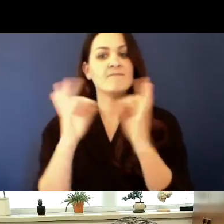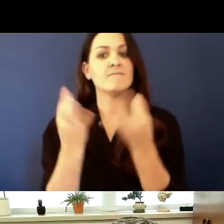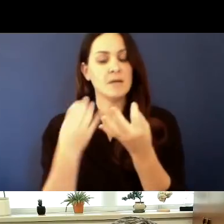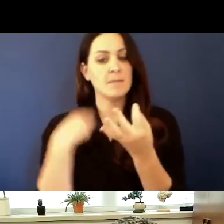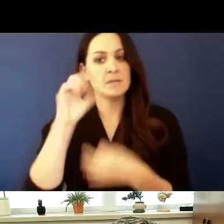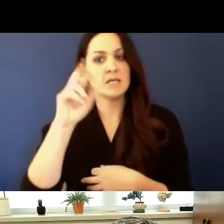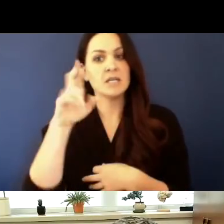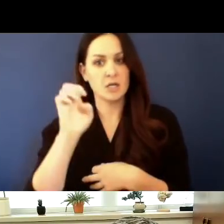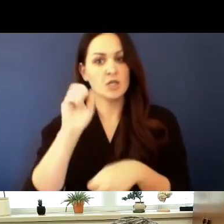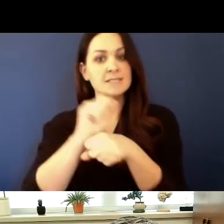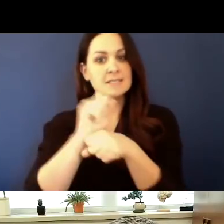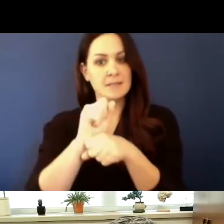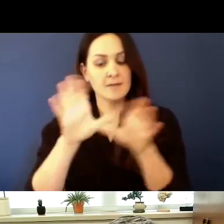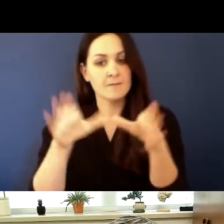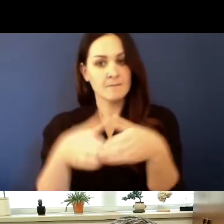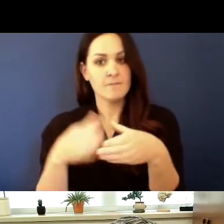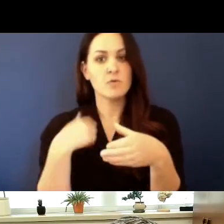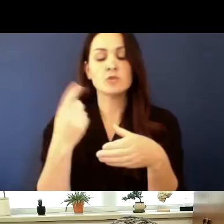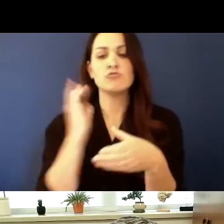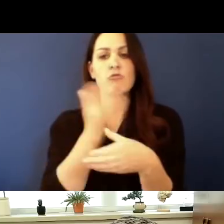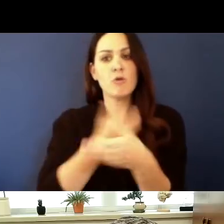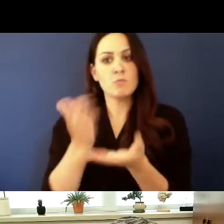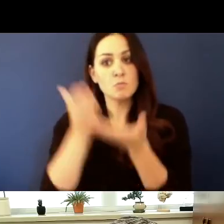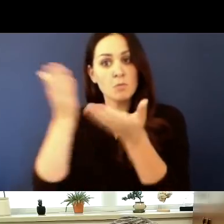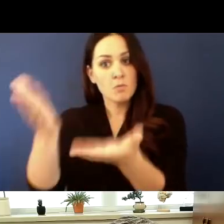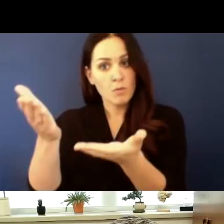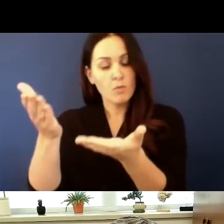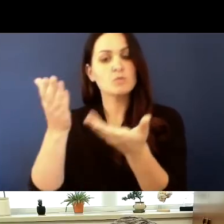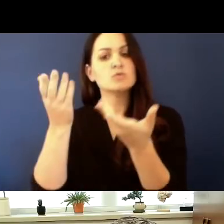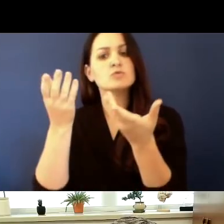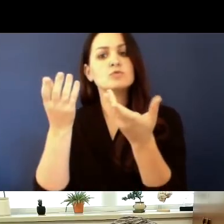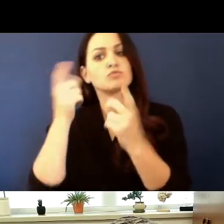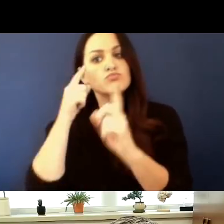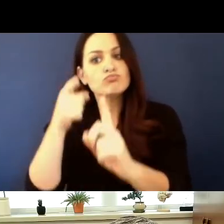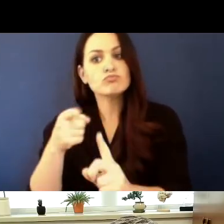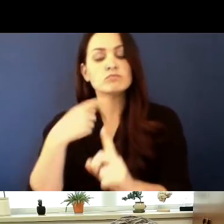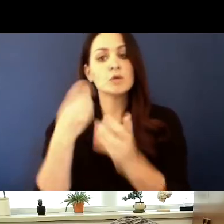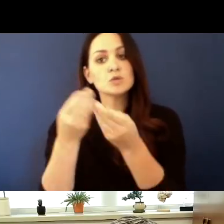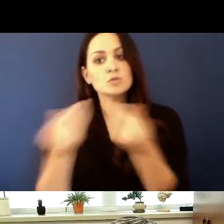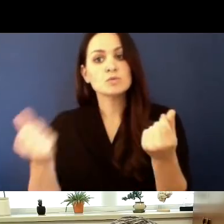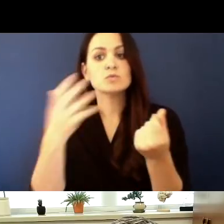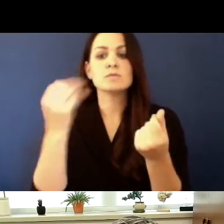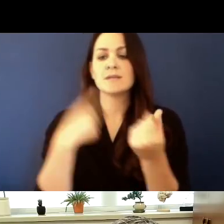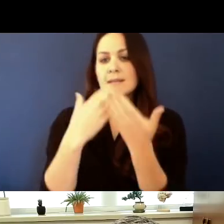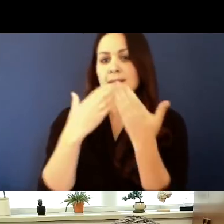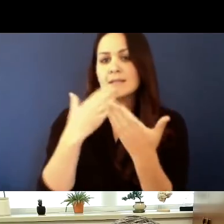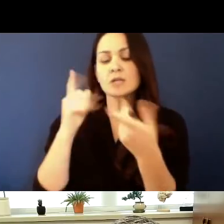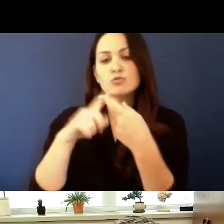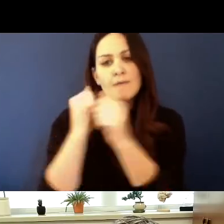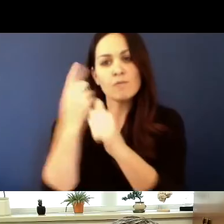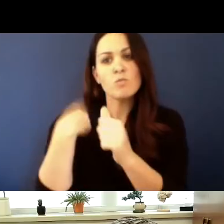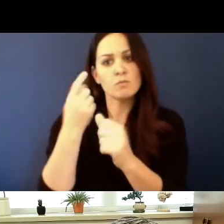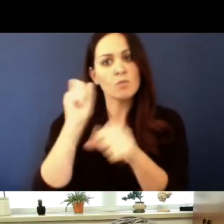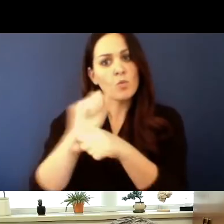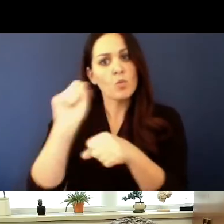specifically regarding our proposed solutions. And I want to thank Amanda Thatcher, the co-chair of the task force, and Melissa Dorfman, our project manager, and